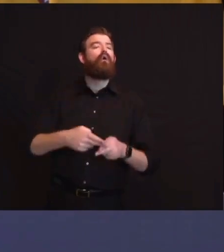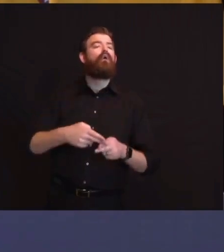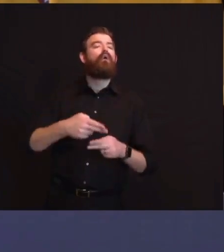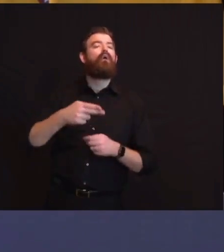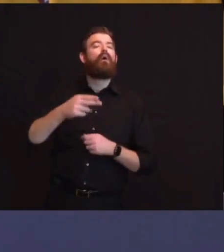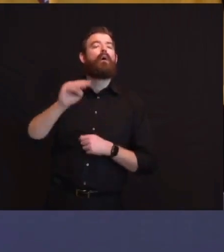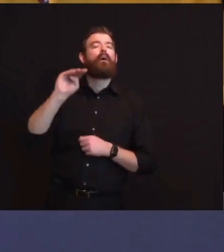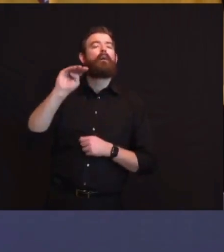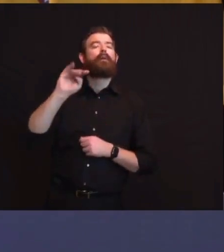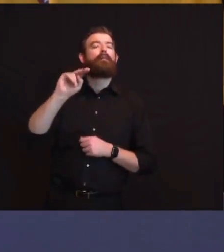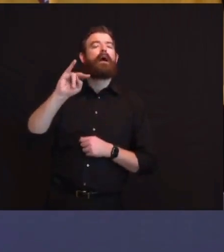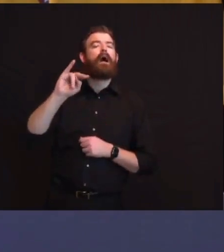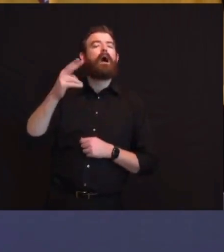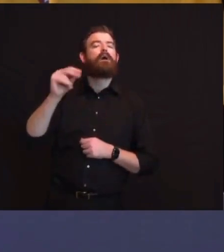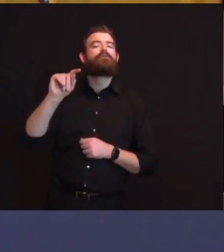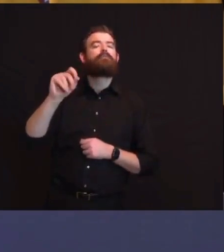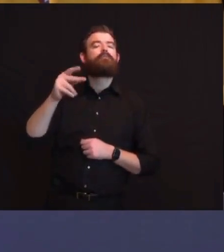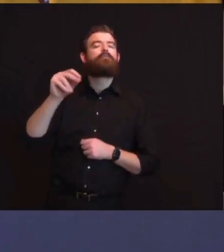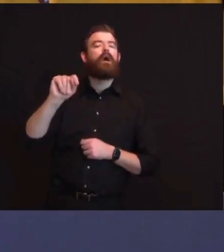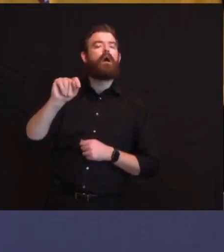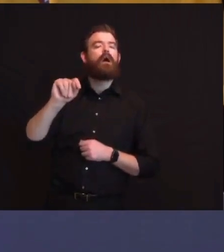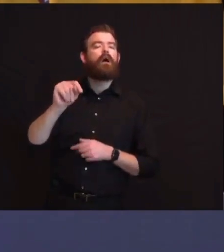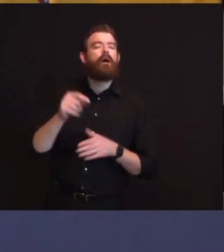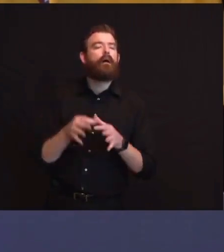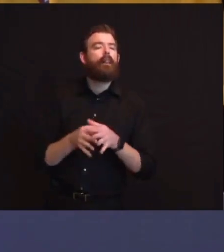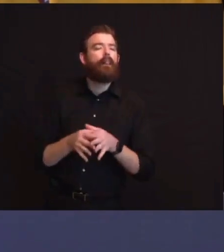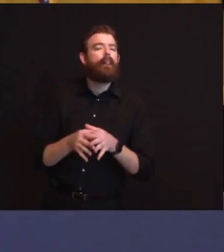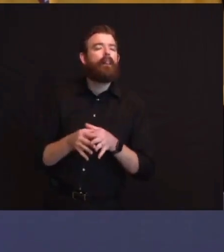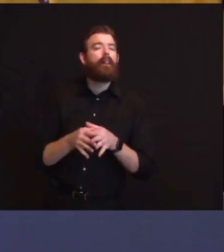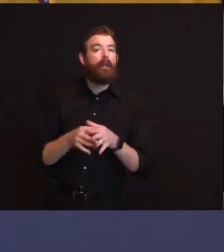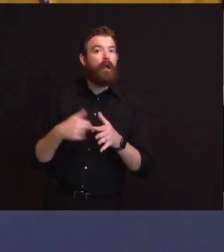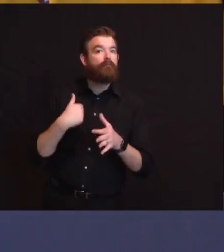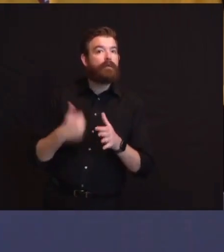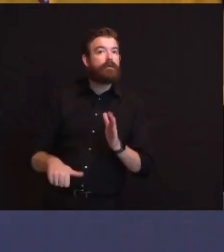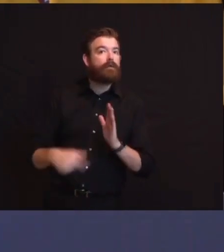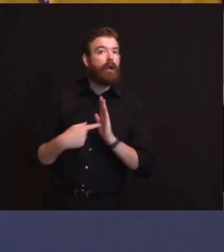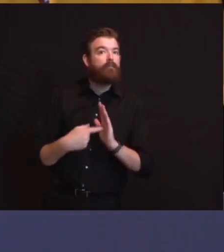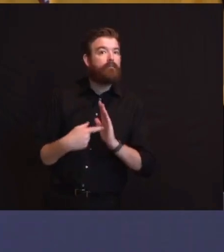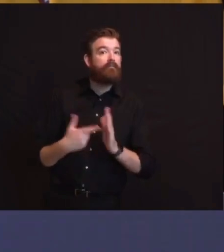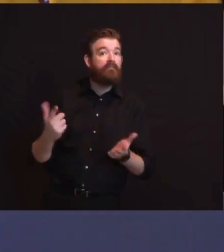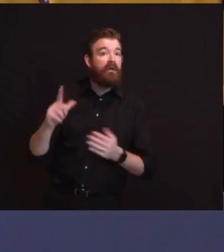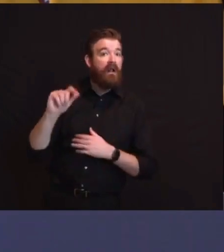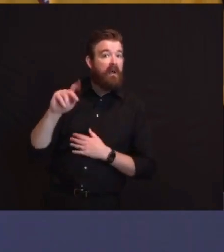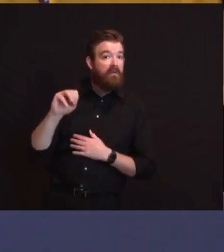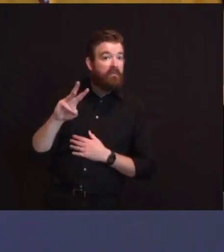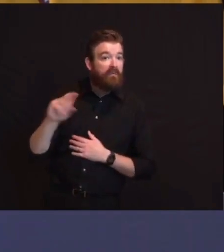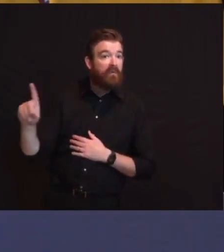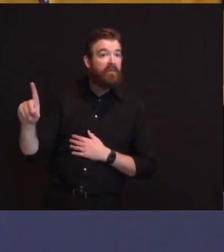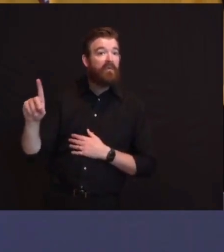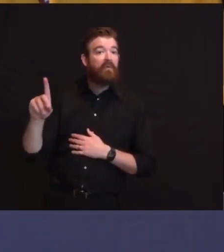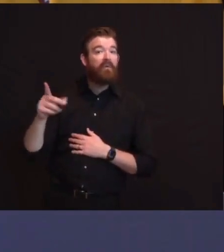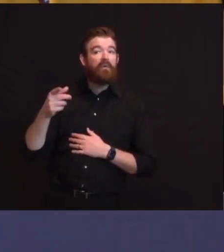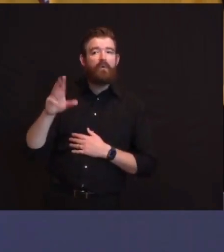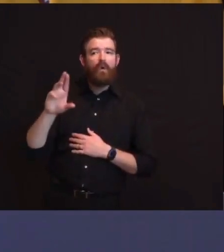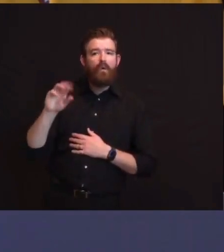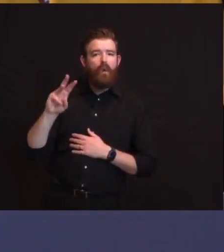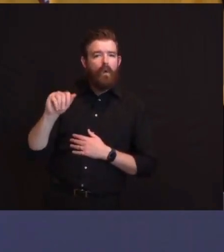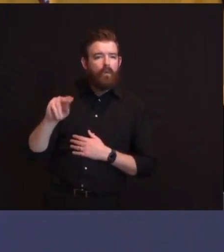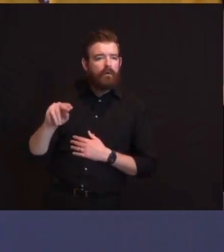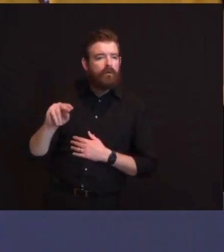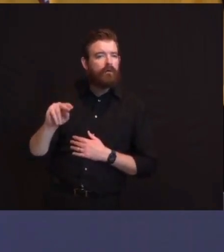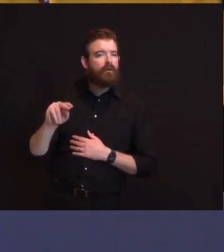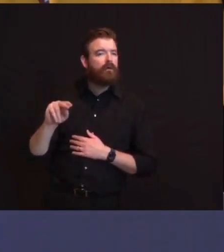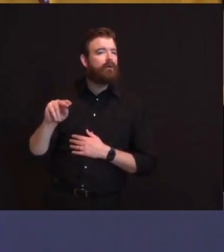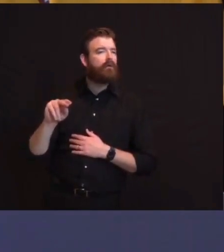addition to places like Lakewood and Rowan? And do you have a comparison of the average age of new cases and deaths in the recent wave compared to